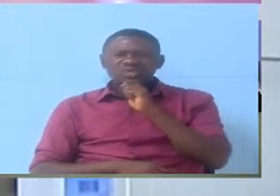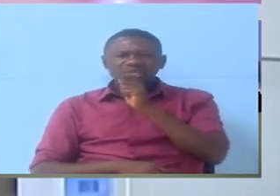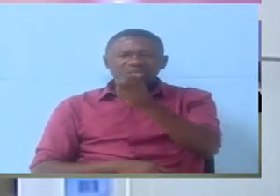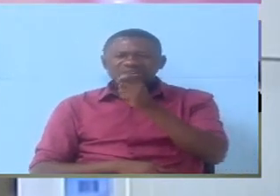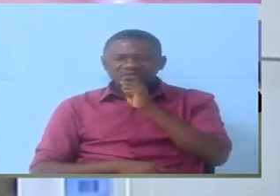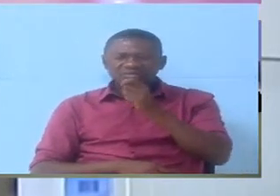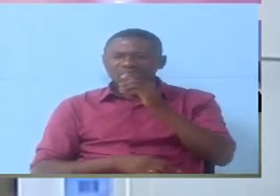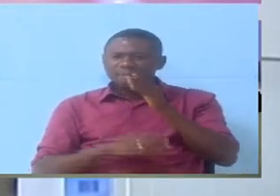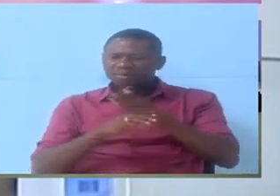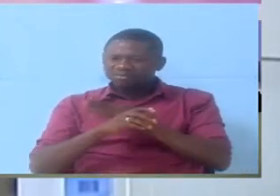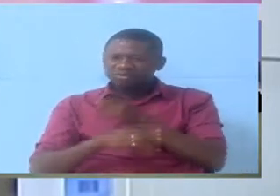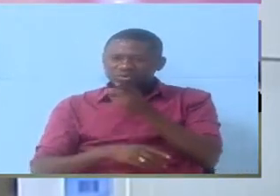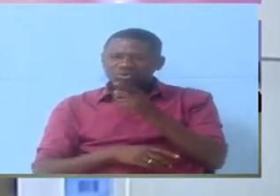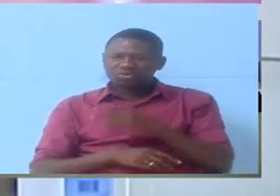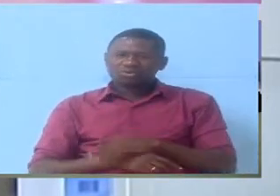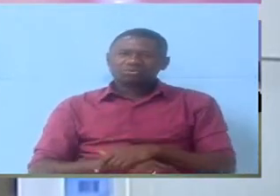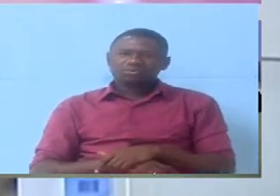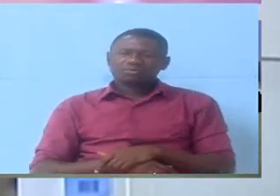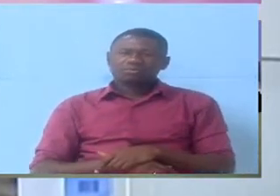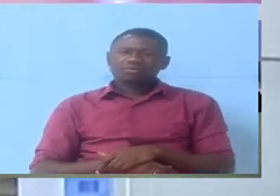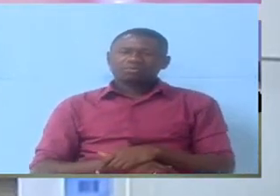Council, when I returned to Kairaba on that